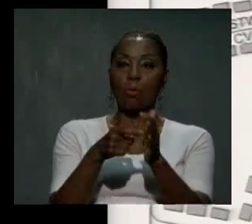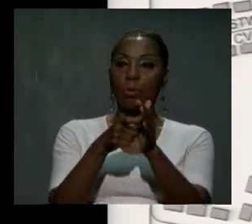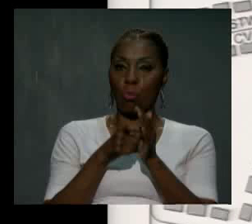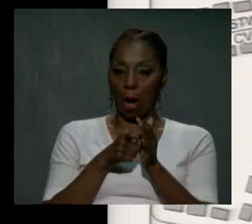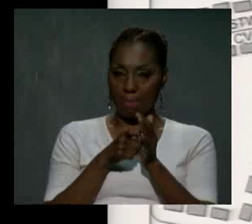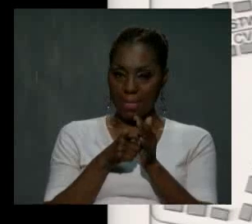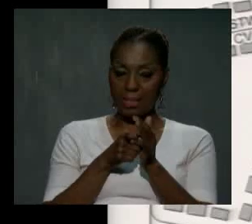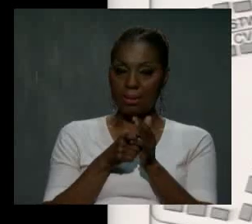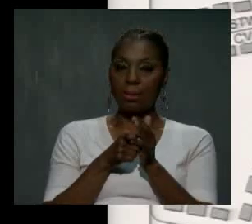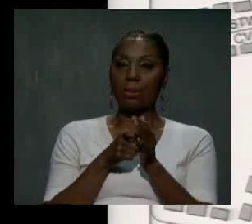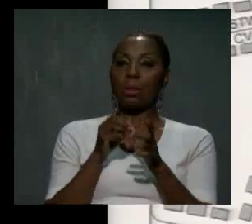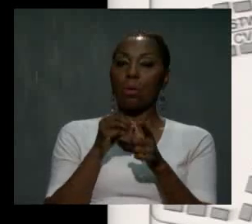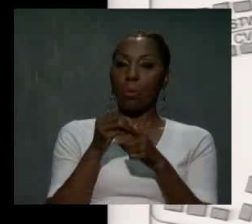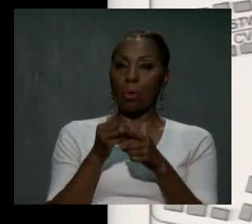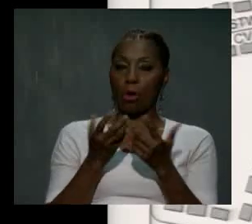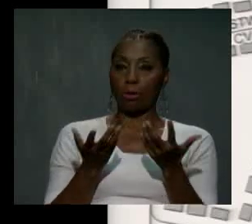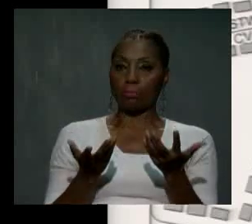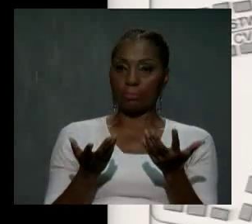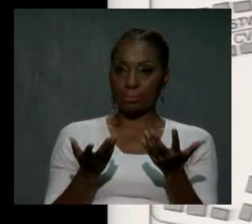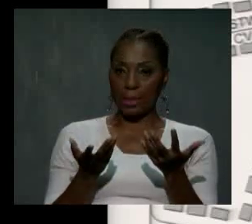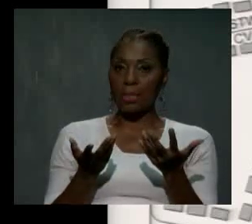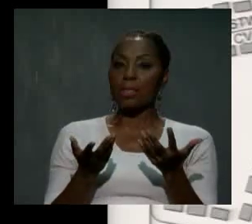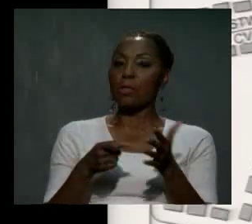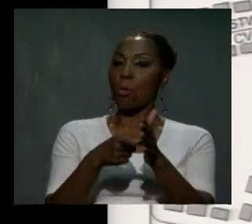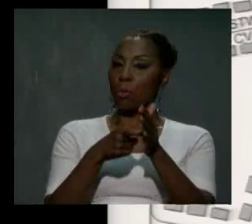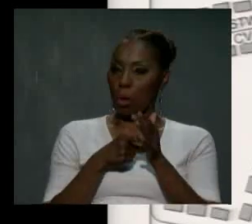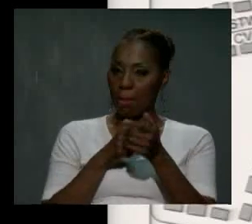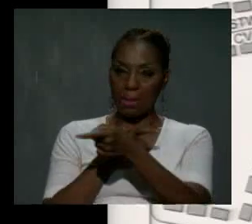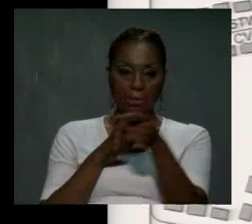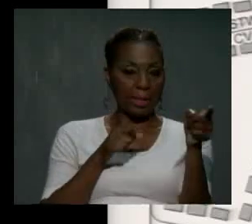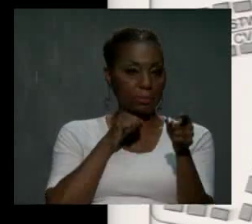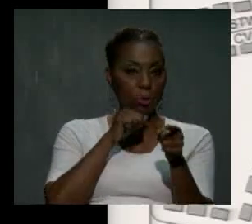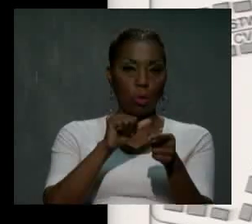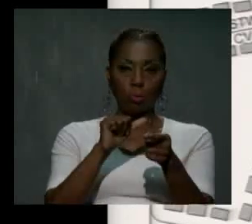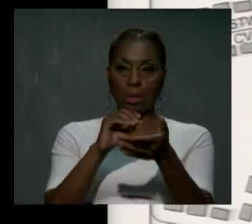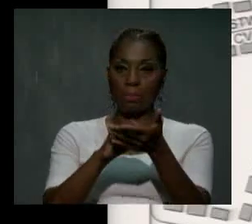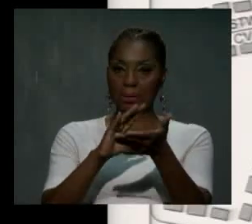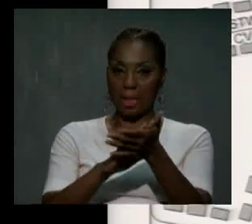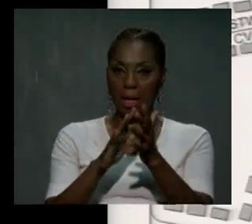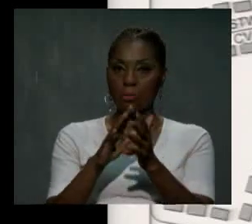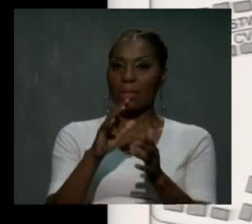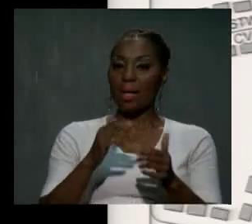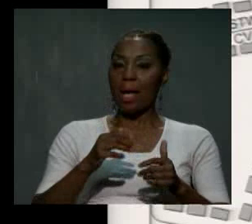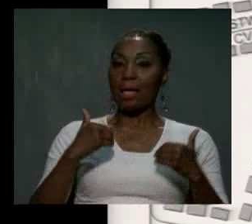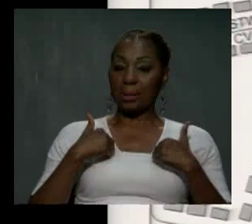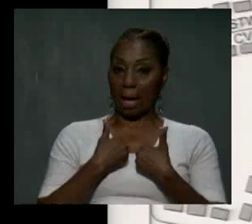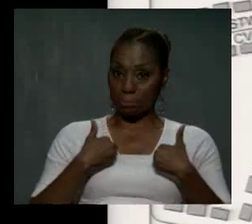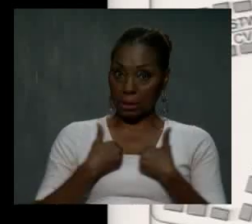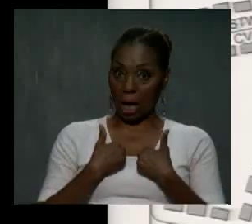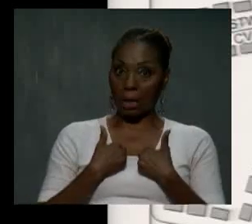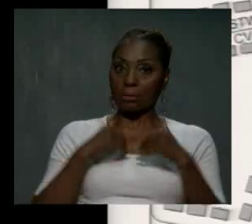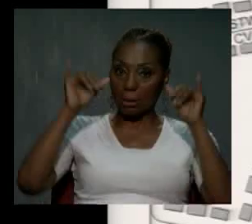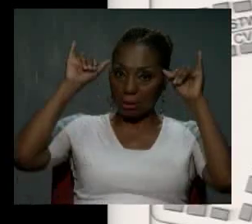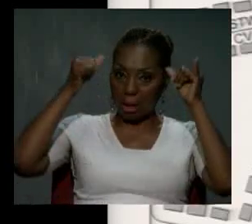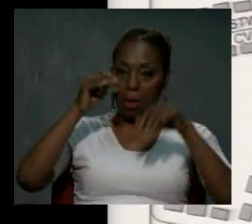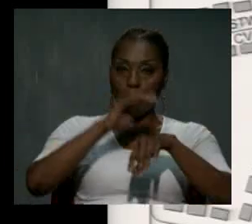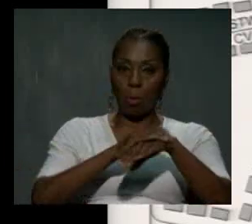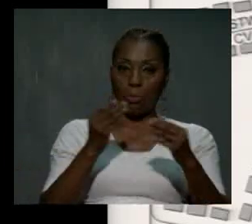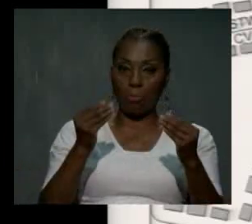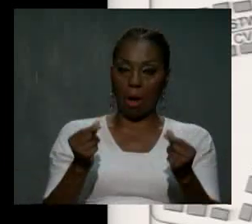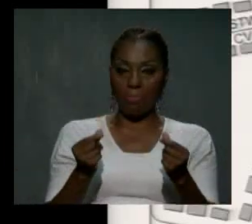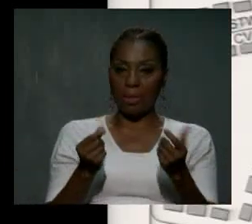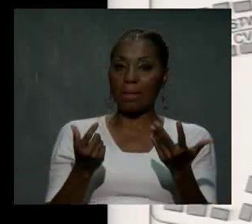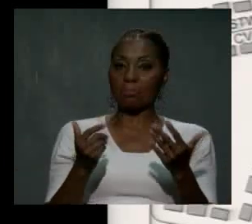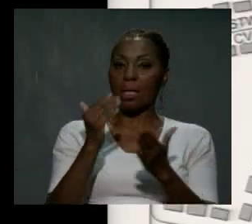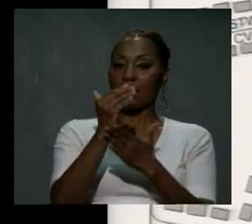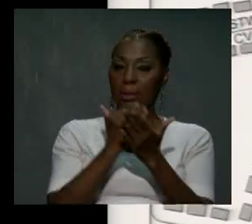requirements on there or stipulations that they do not put livestock, you know, on the property. You know,